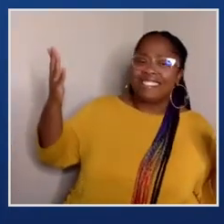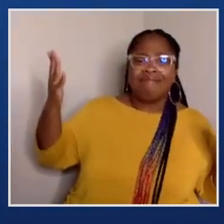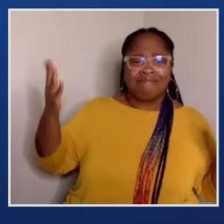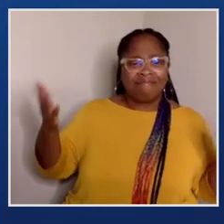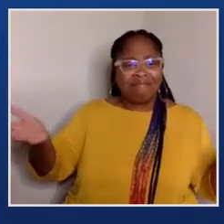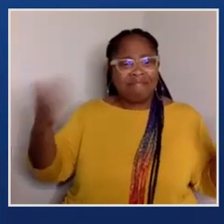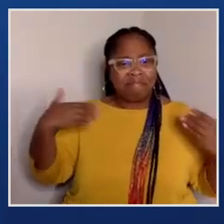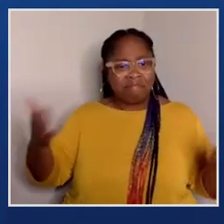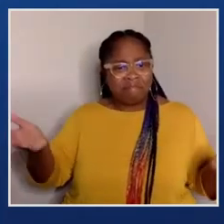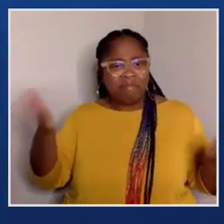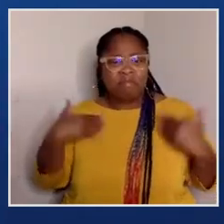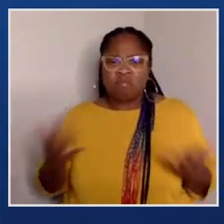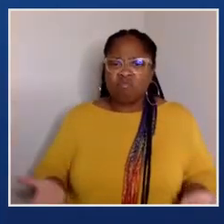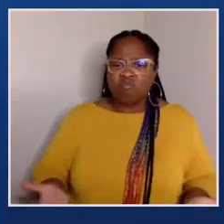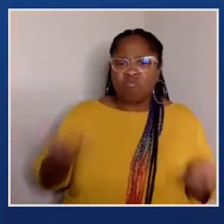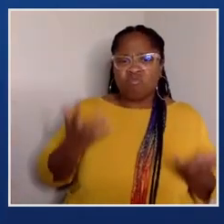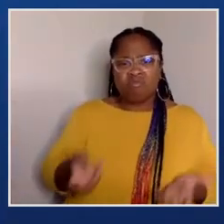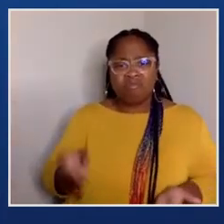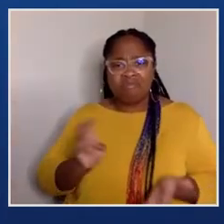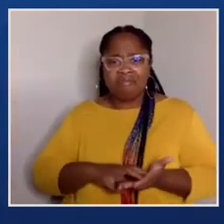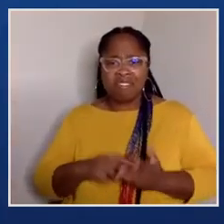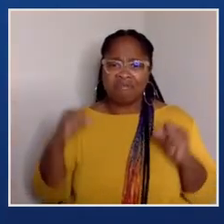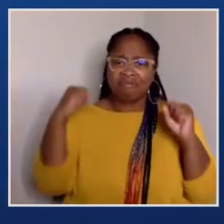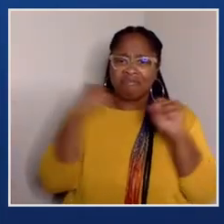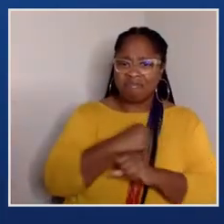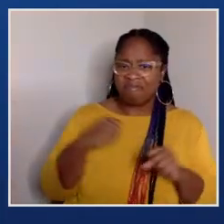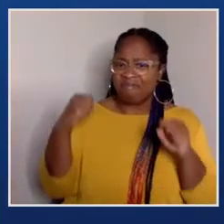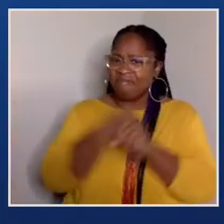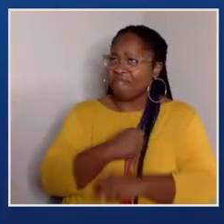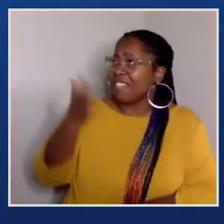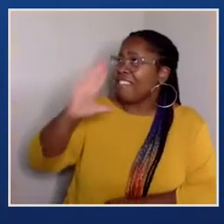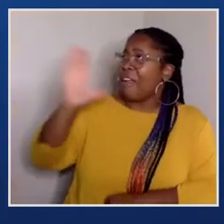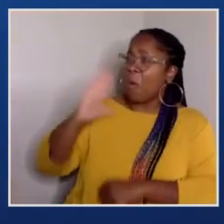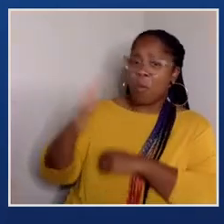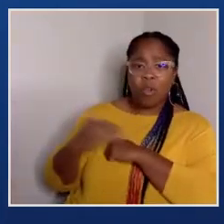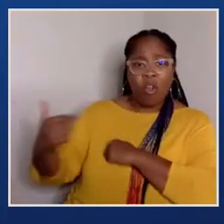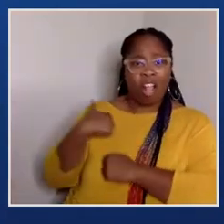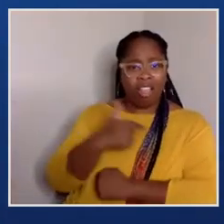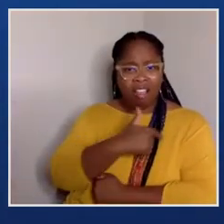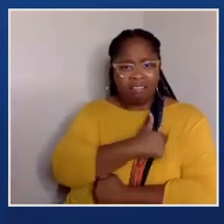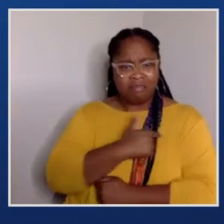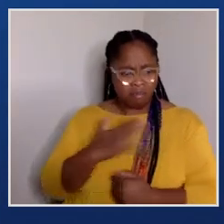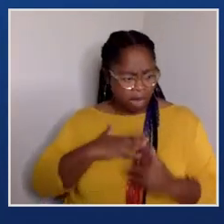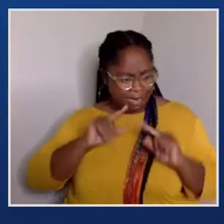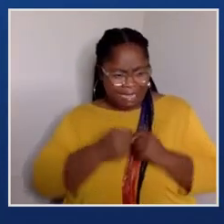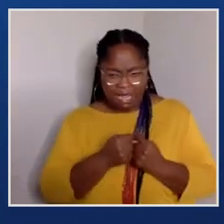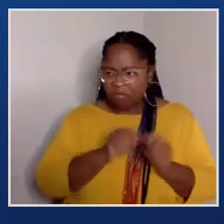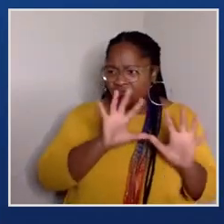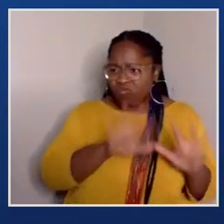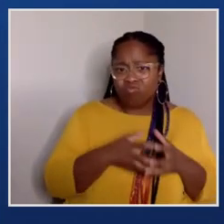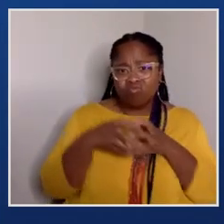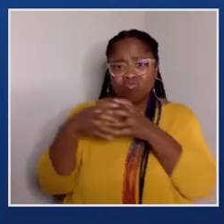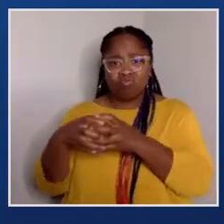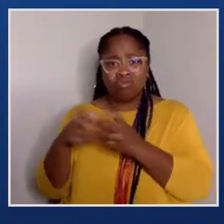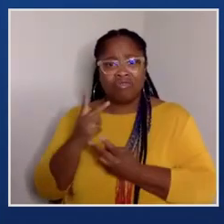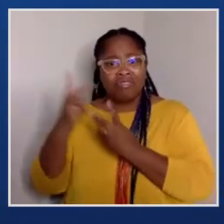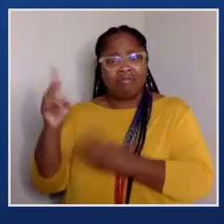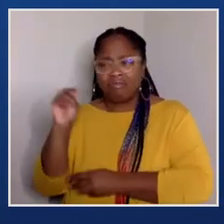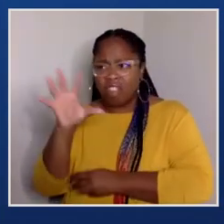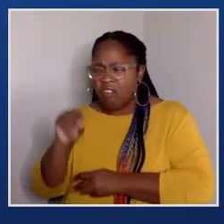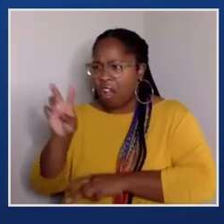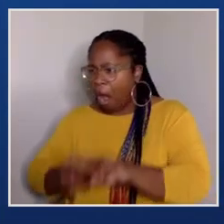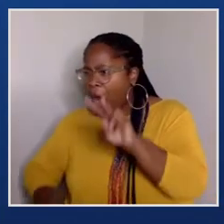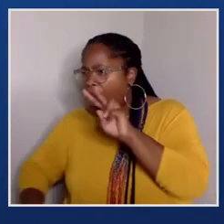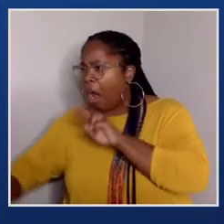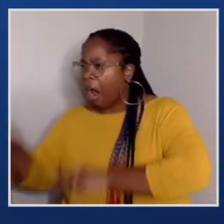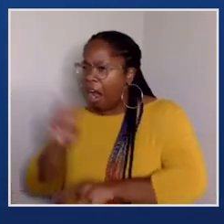waves up in the water. Huh. No one day he gon' call us. Huh. Took my team to Angola. Huh. We got queens in Angola.